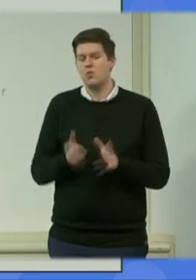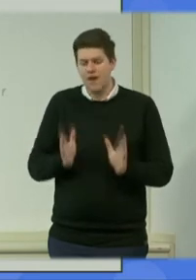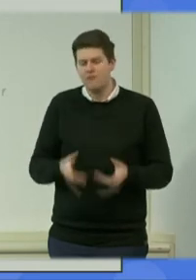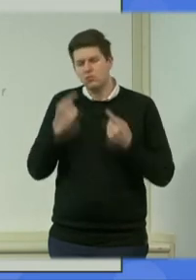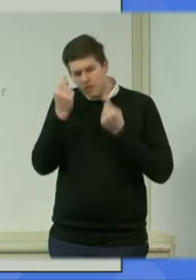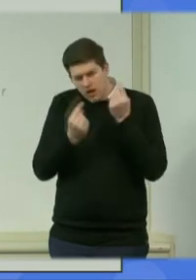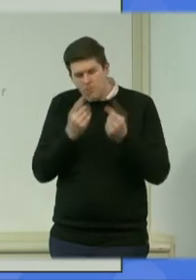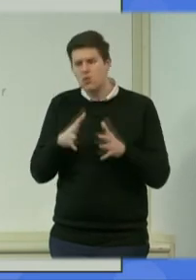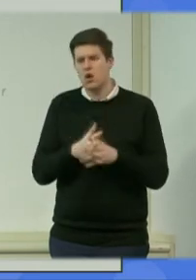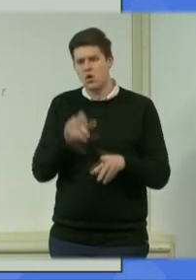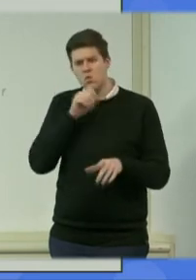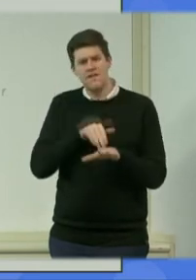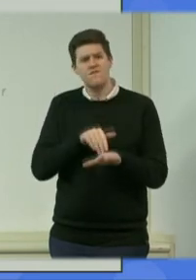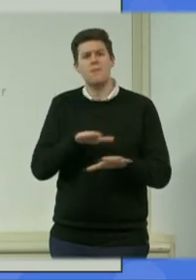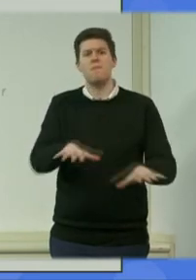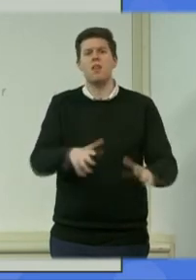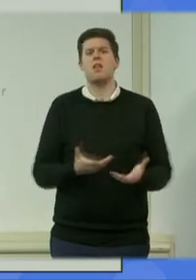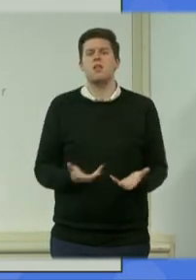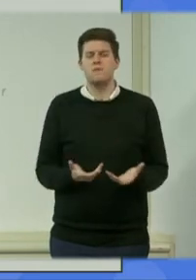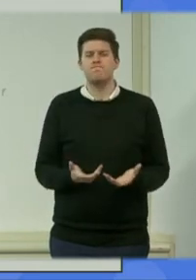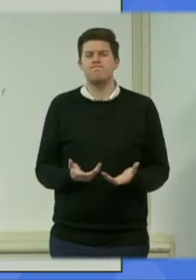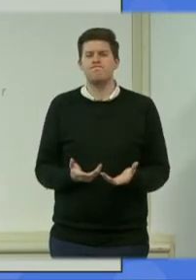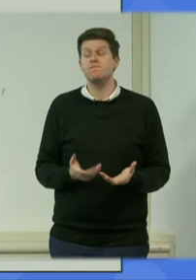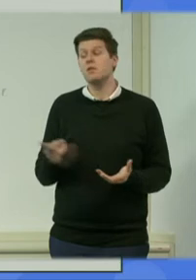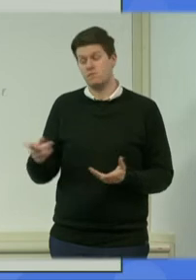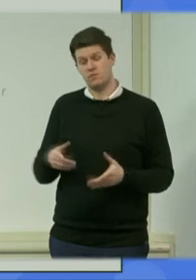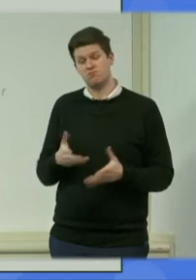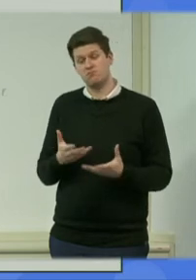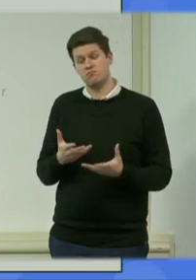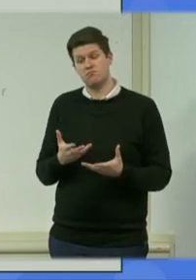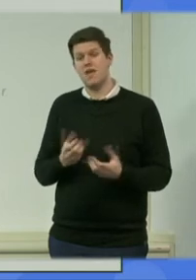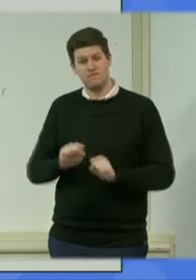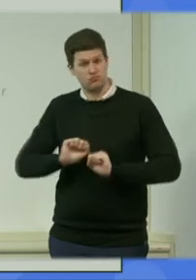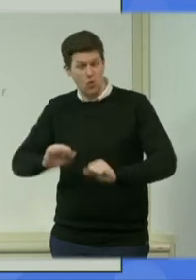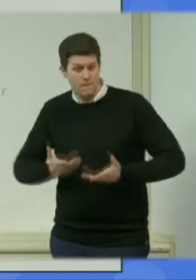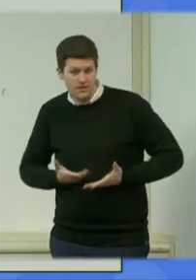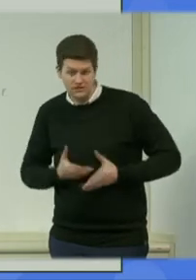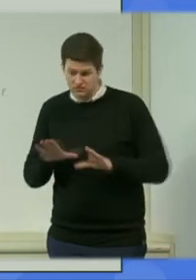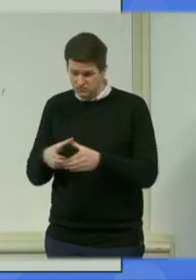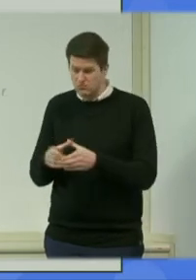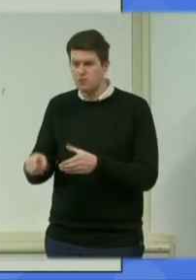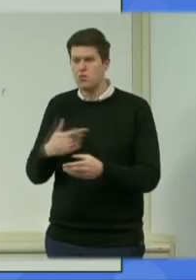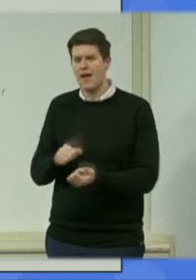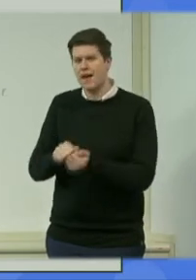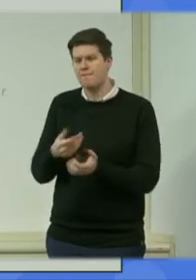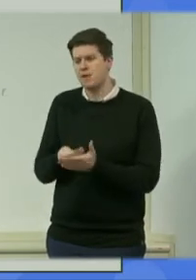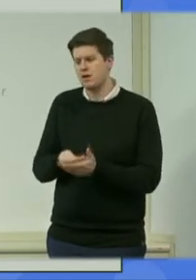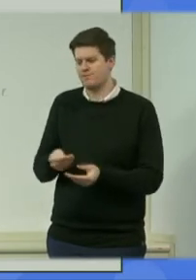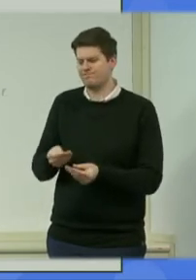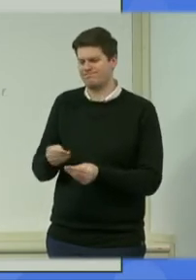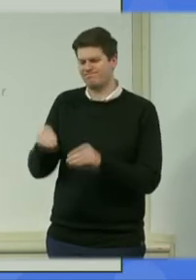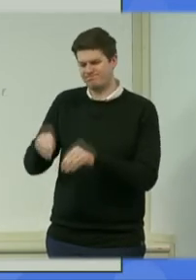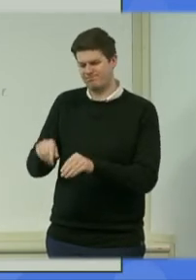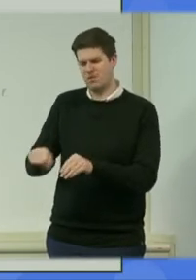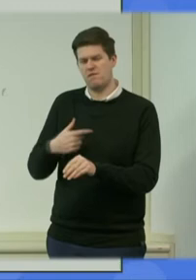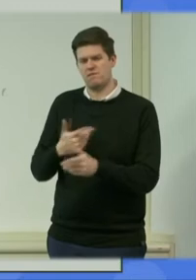them. Because it's much easier, for example, if you own a small business, to keep the money in the company, take it out, shift the money around over time.